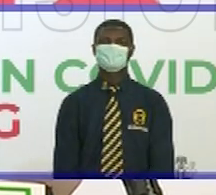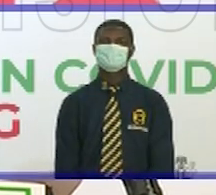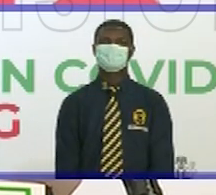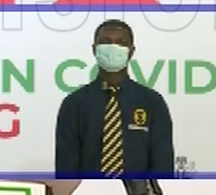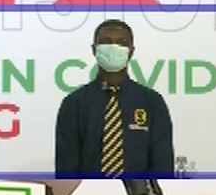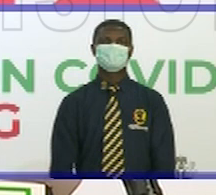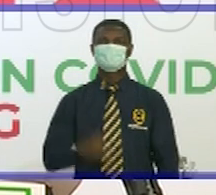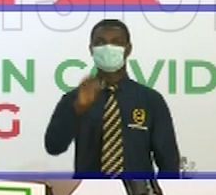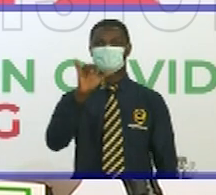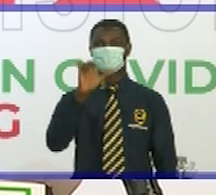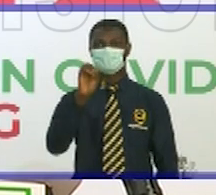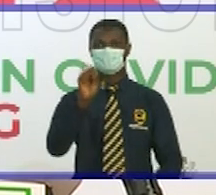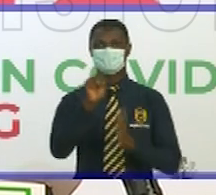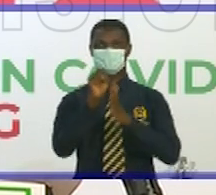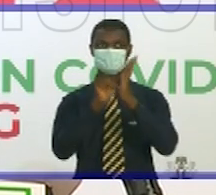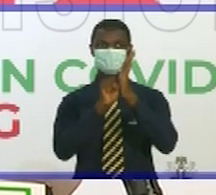For Oyo State,